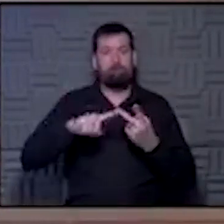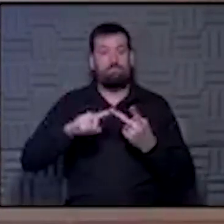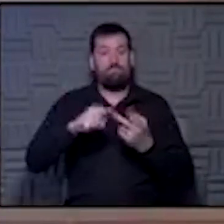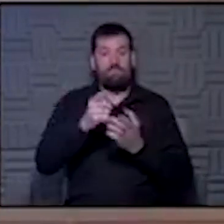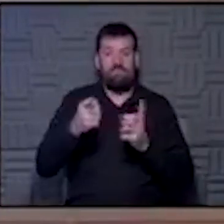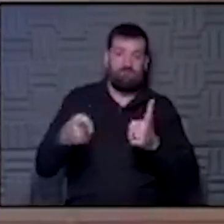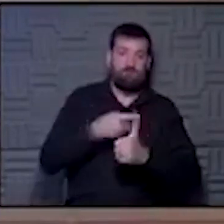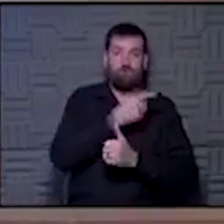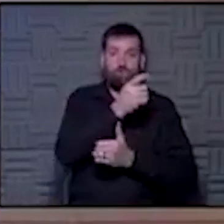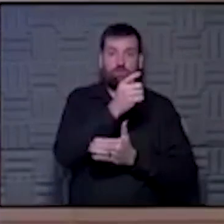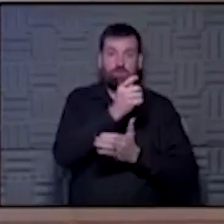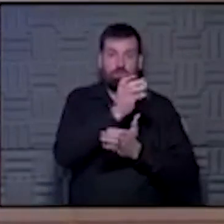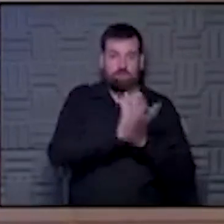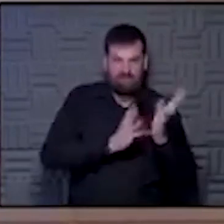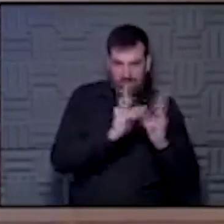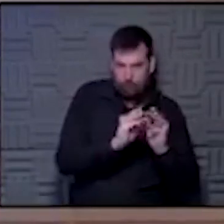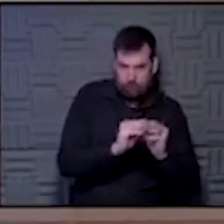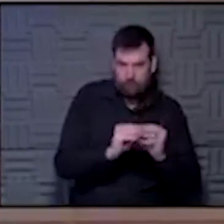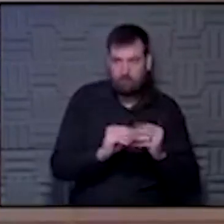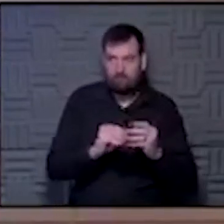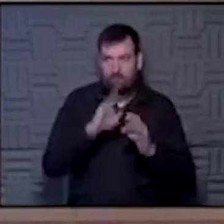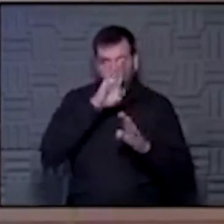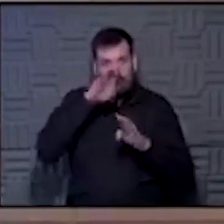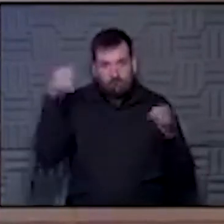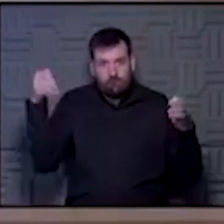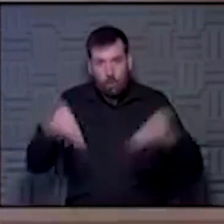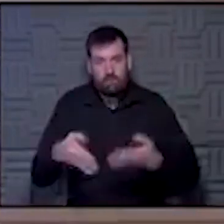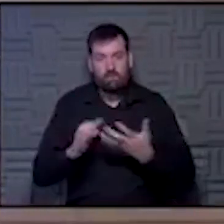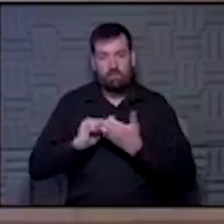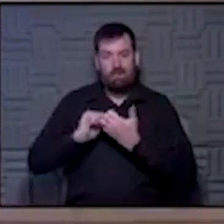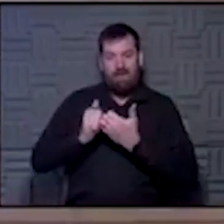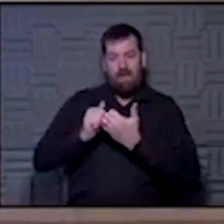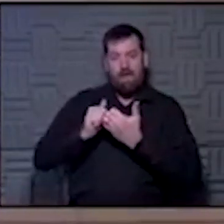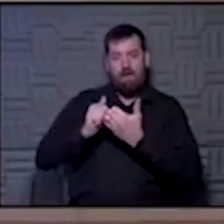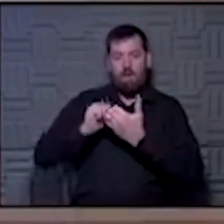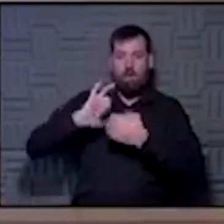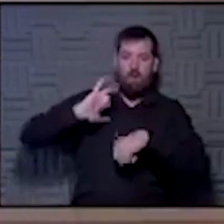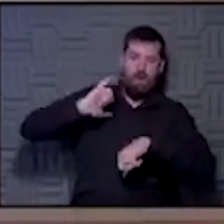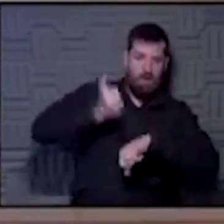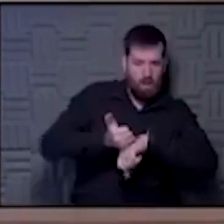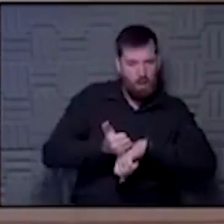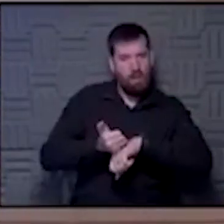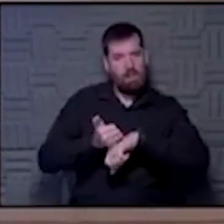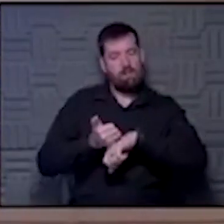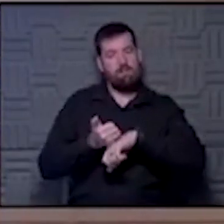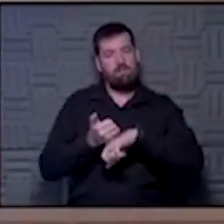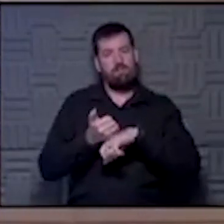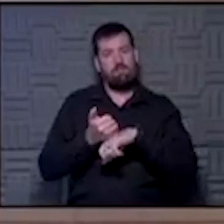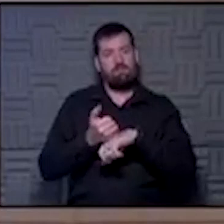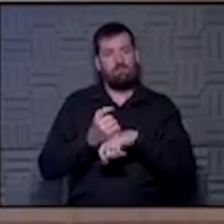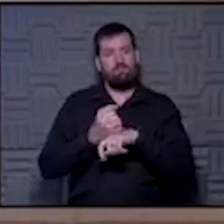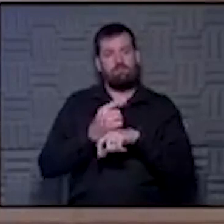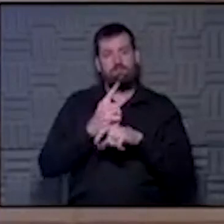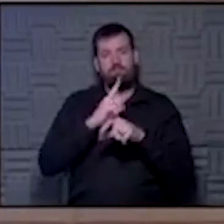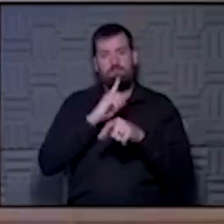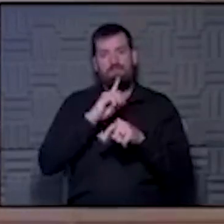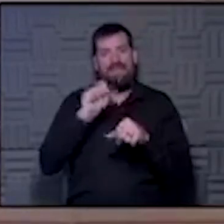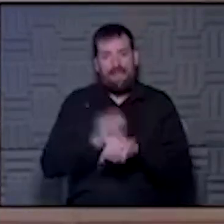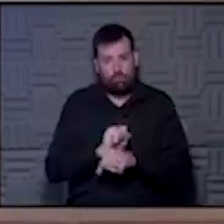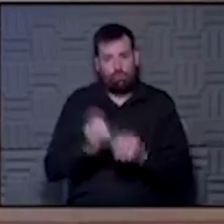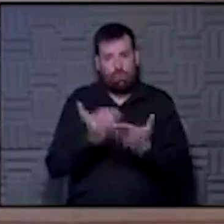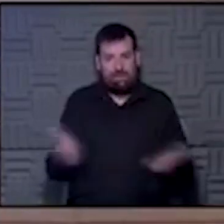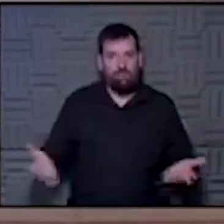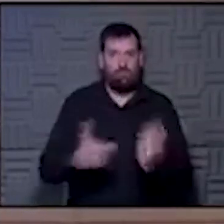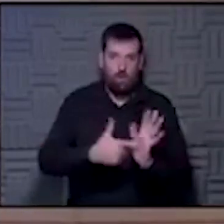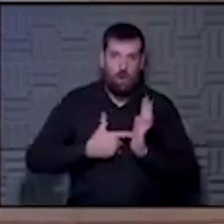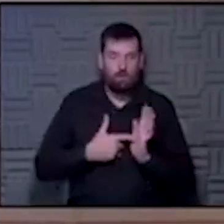session, focuses in on how to implement on the ground the stuff that they are now required to